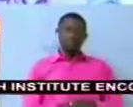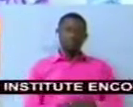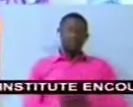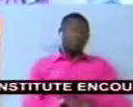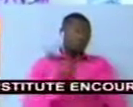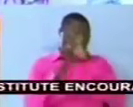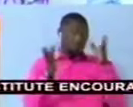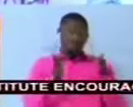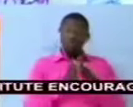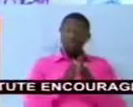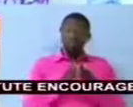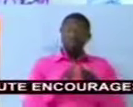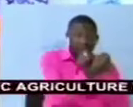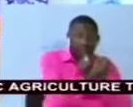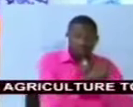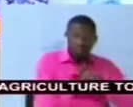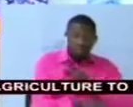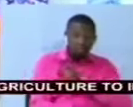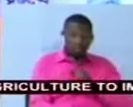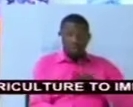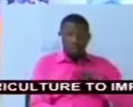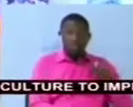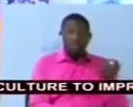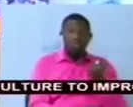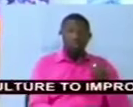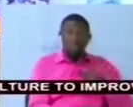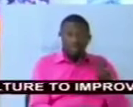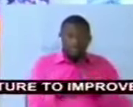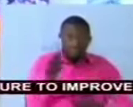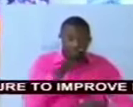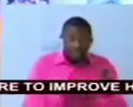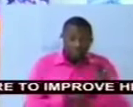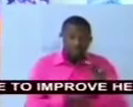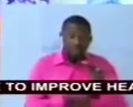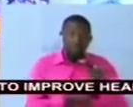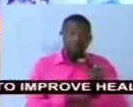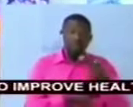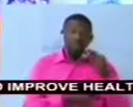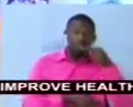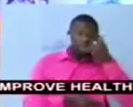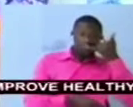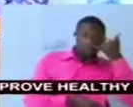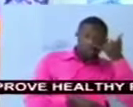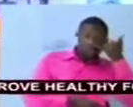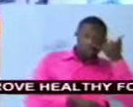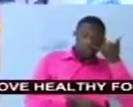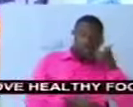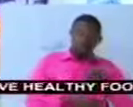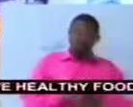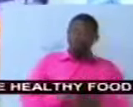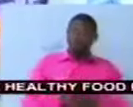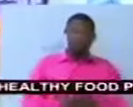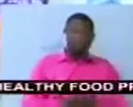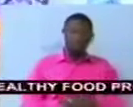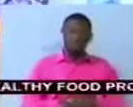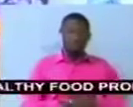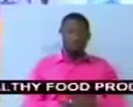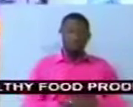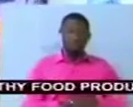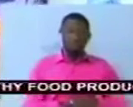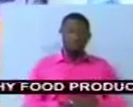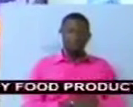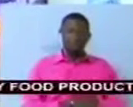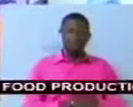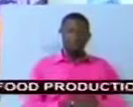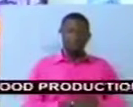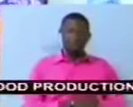drug and they heard that I was picked from my house that I was selling drugs man sax yobbu beeng summi bi dara fi la